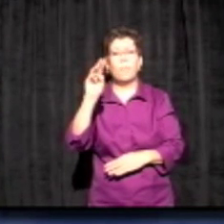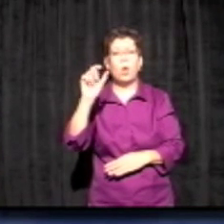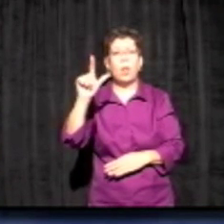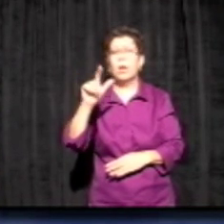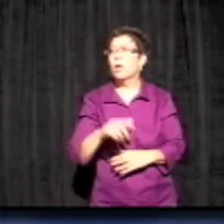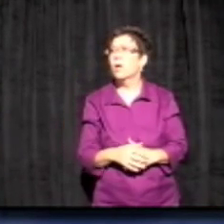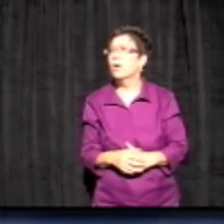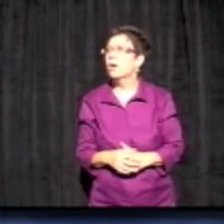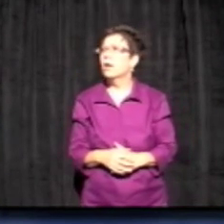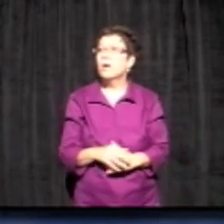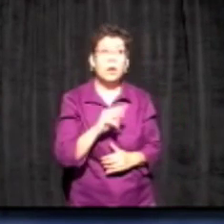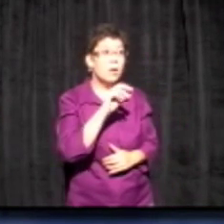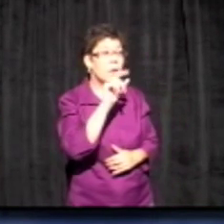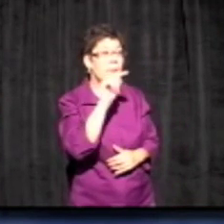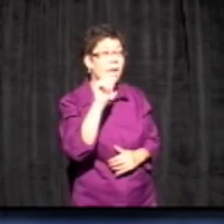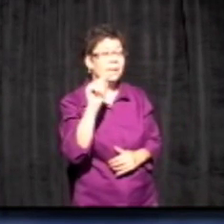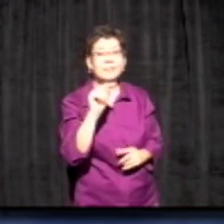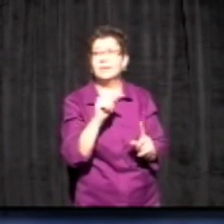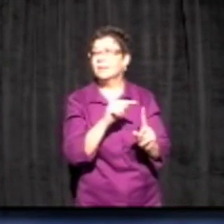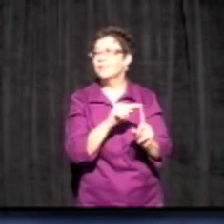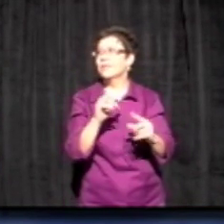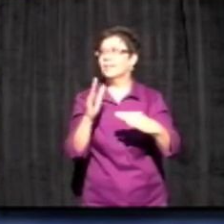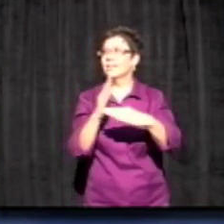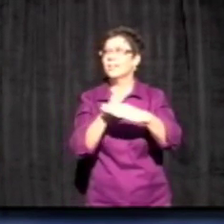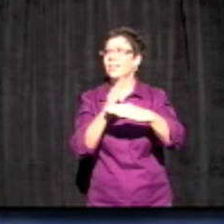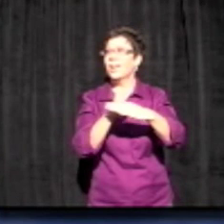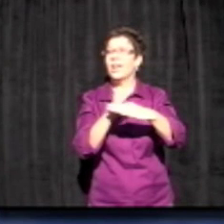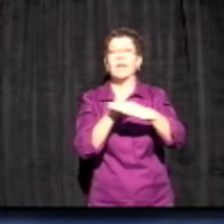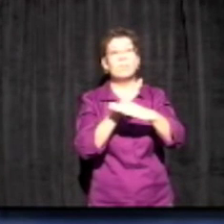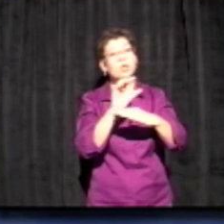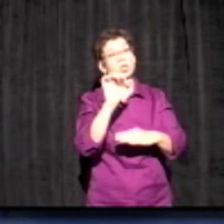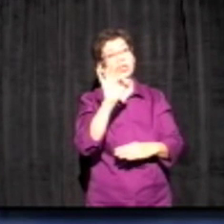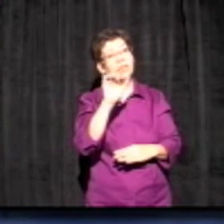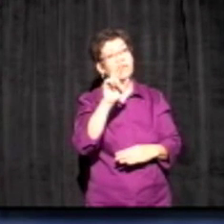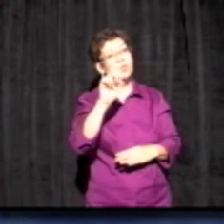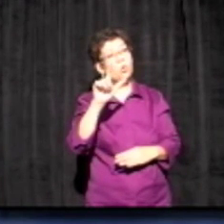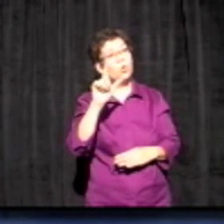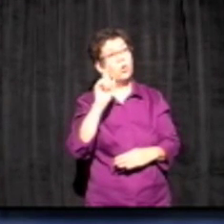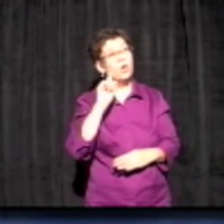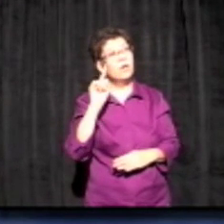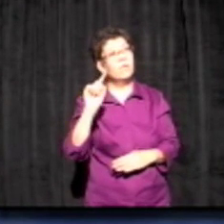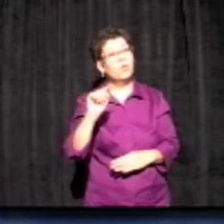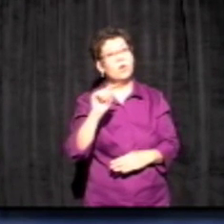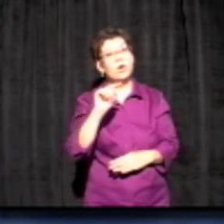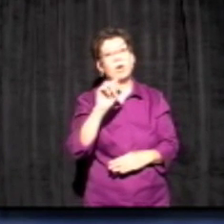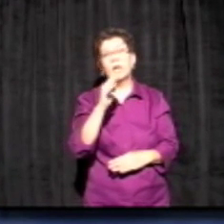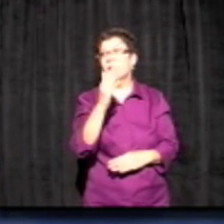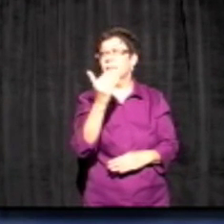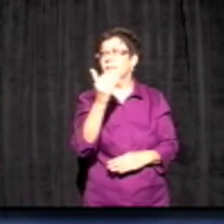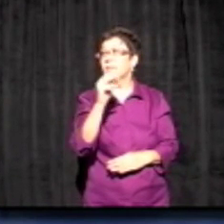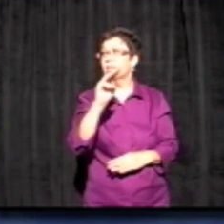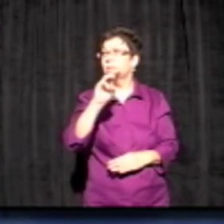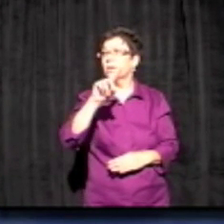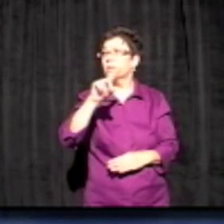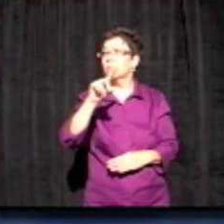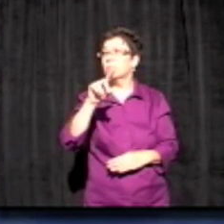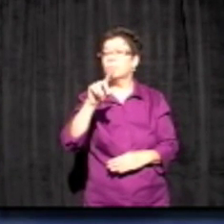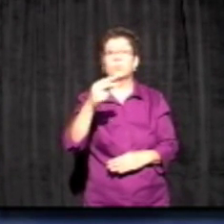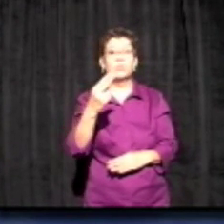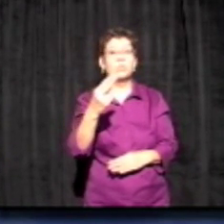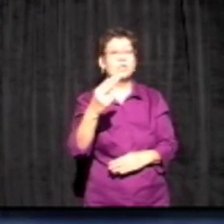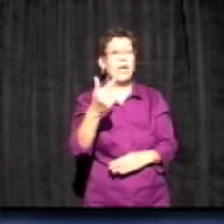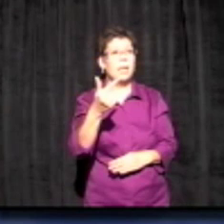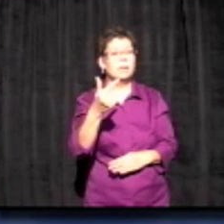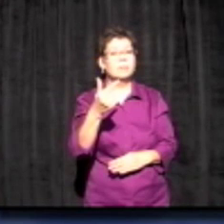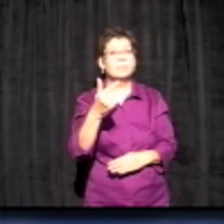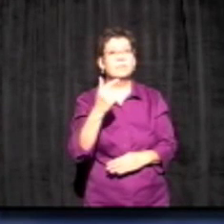Matt? The average fuel economy for the gas vehicle is 15 miles per gallon and the CNG is 13.5.